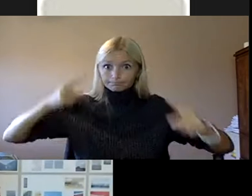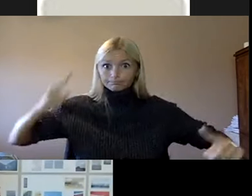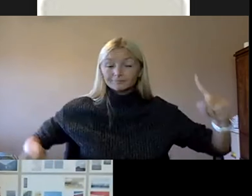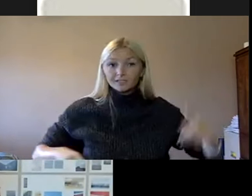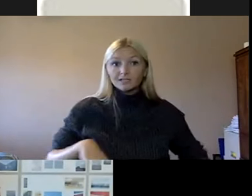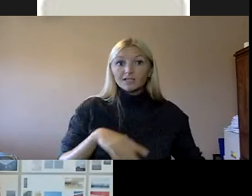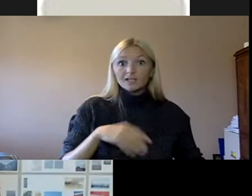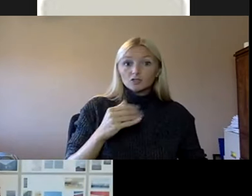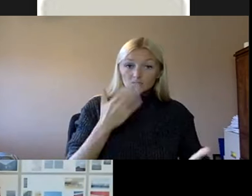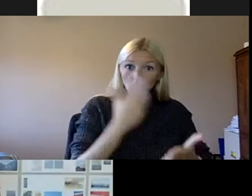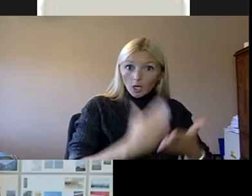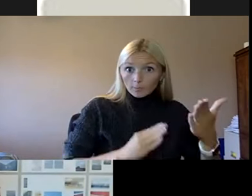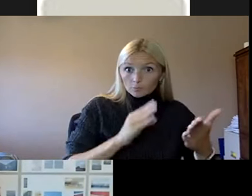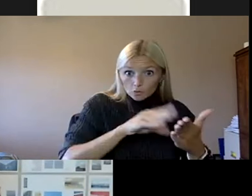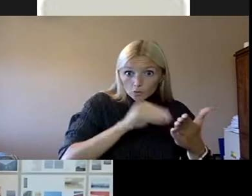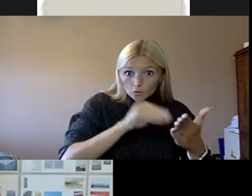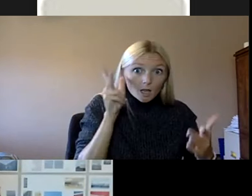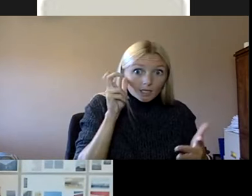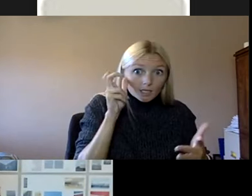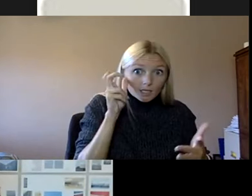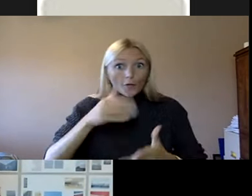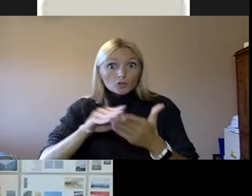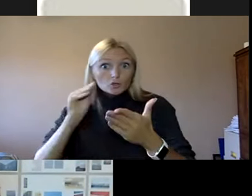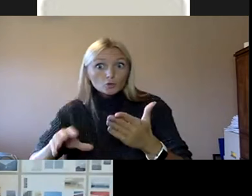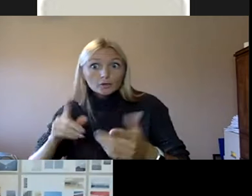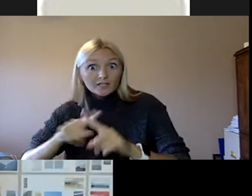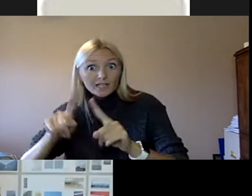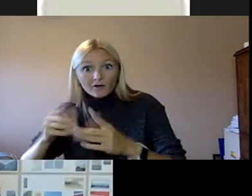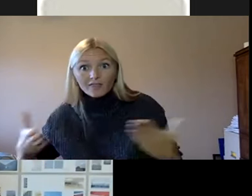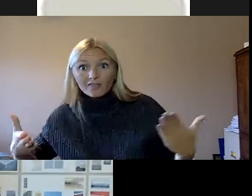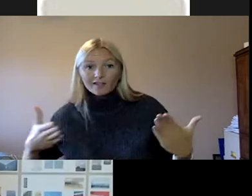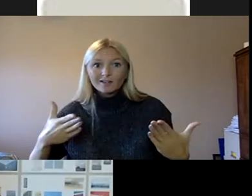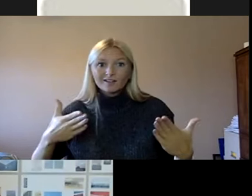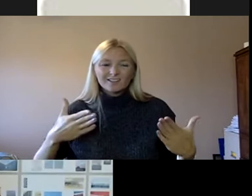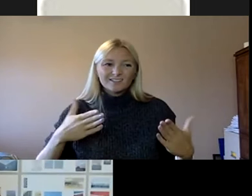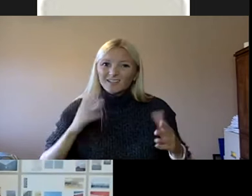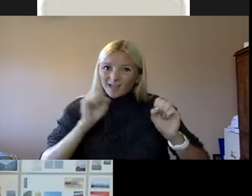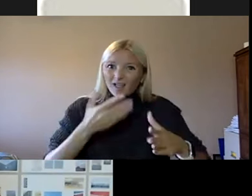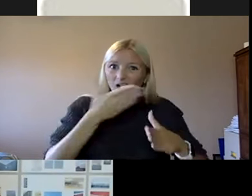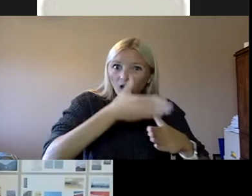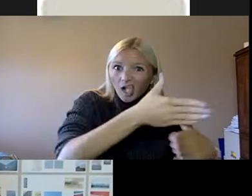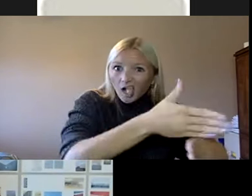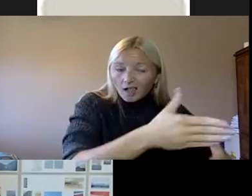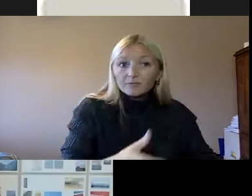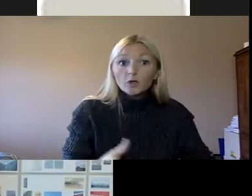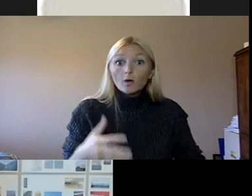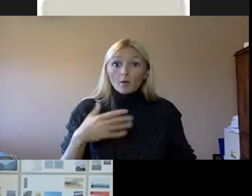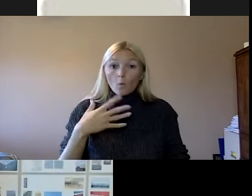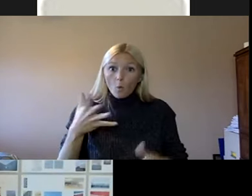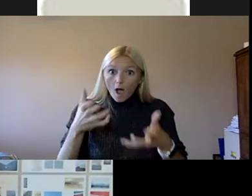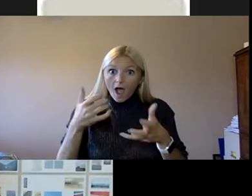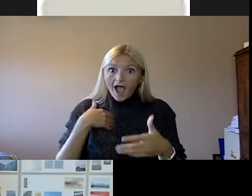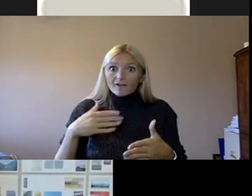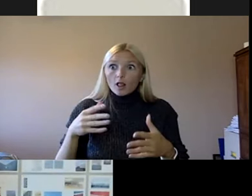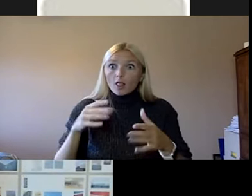students to be doing different things, then the physical classroom is not going to work. It's going to be very disruptive. So if you have a learning commons that is right outside the